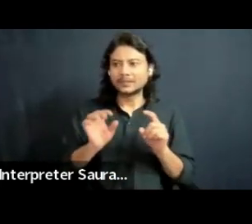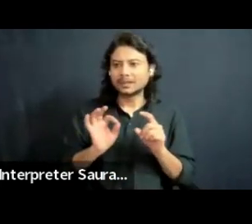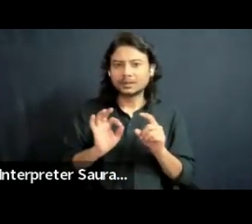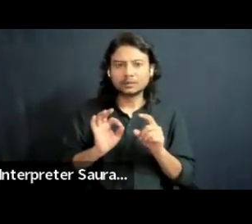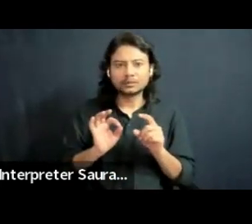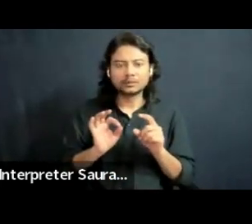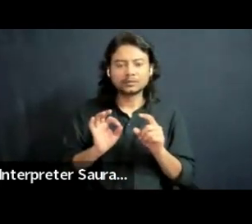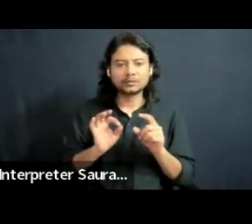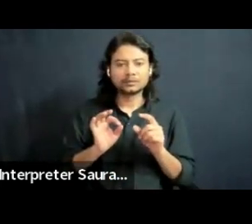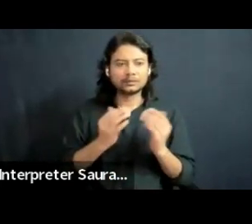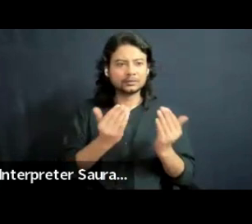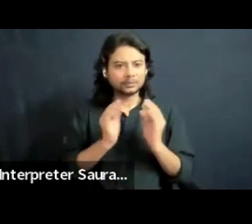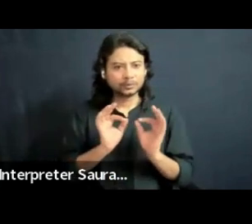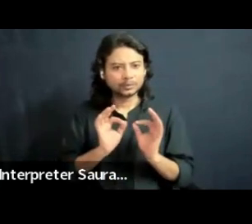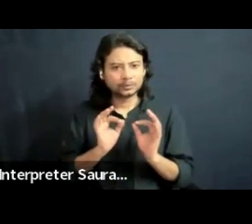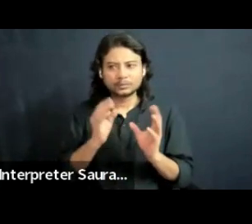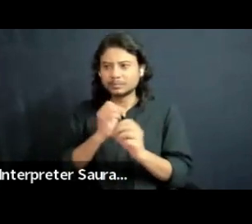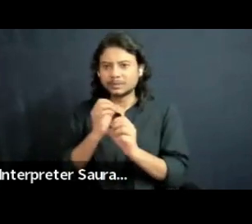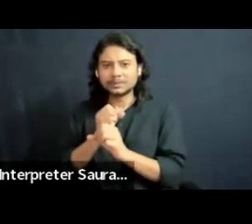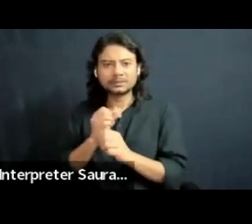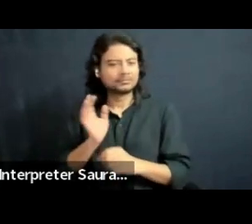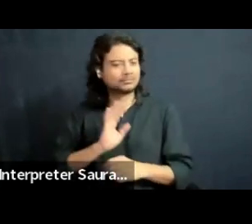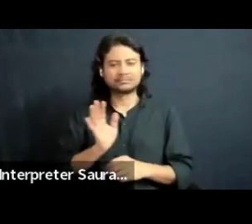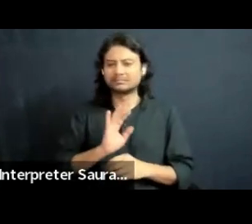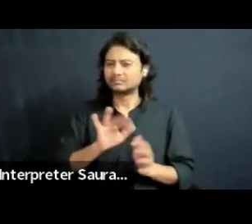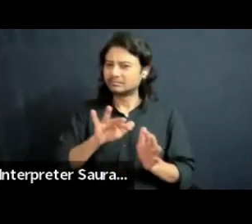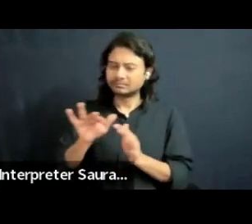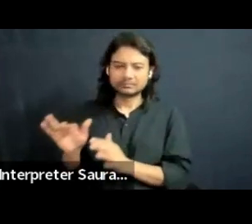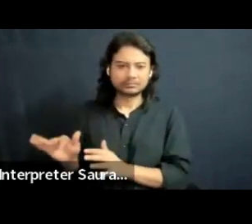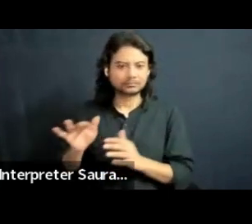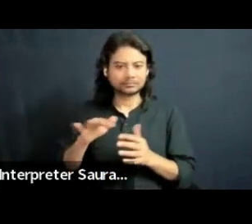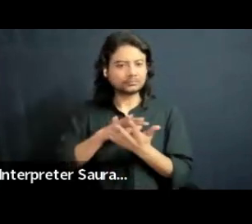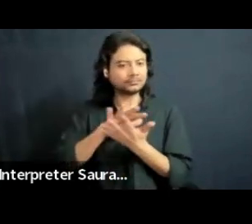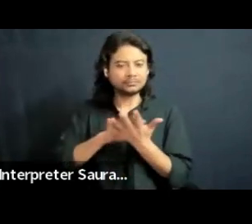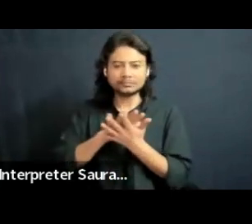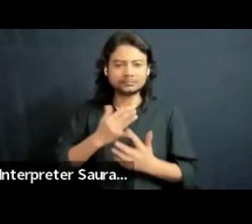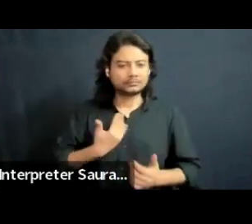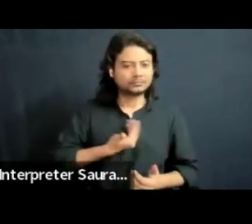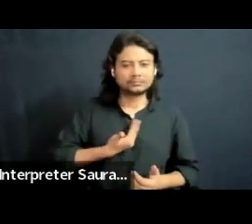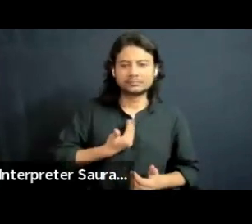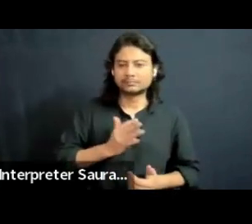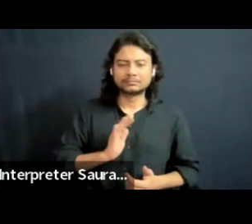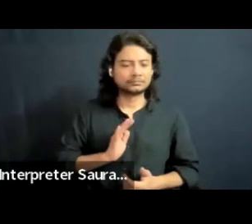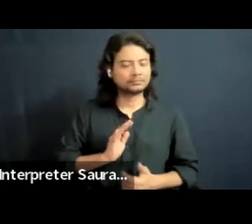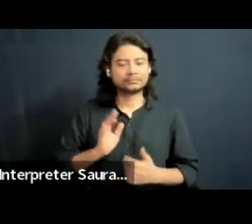the protections that any other child has to become later a citizen of this